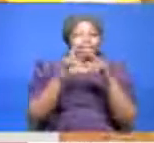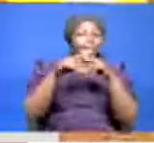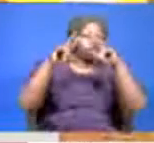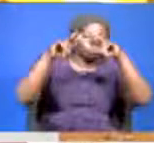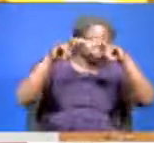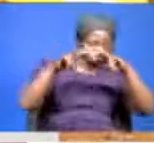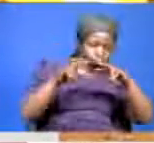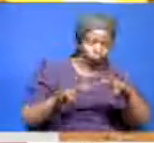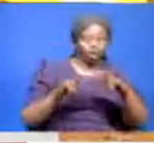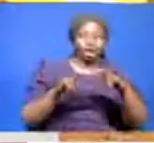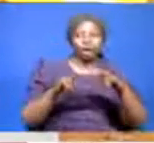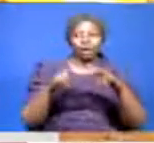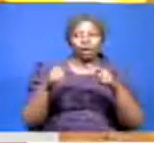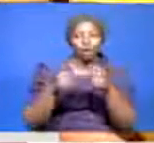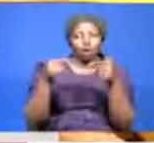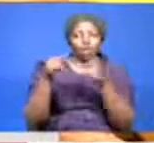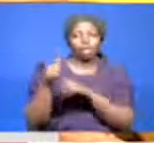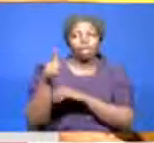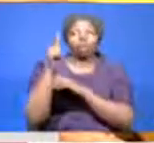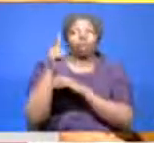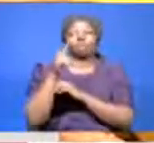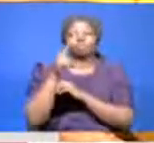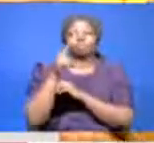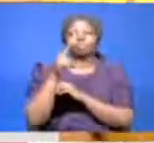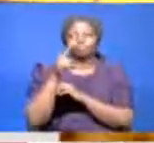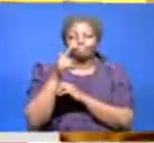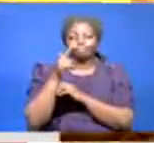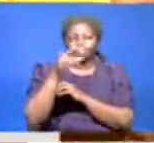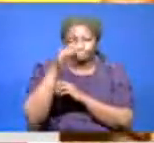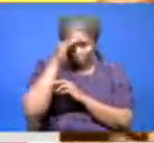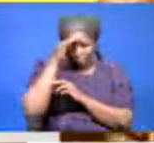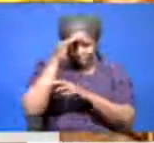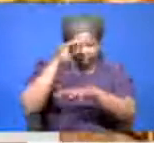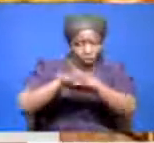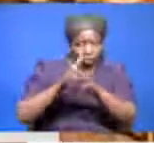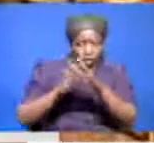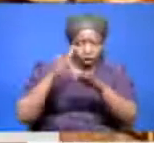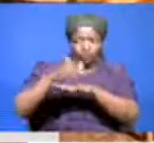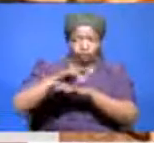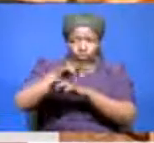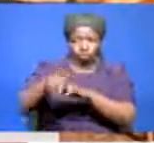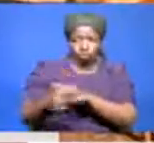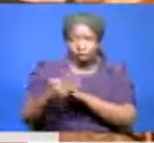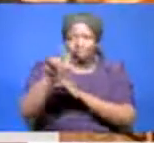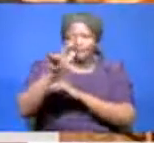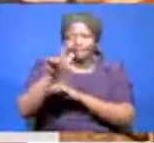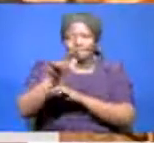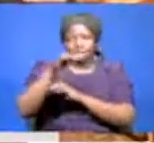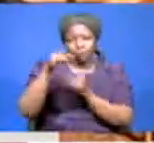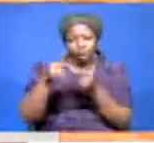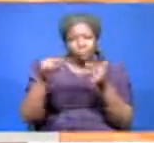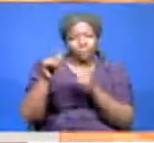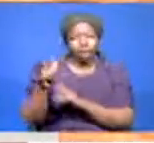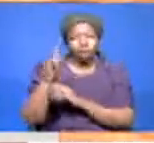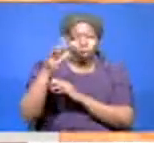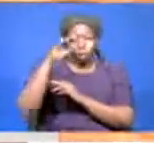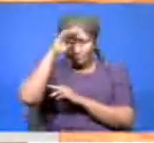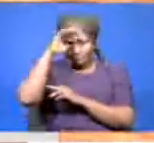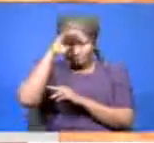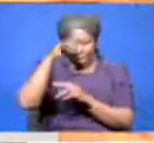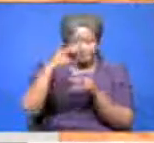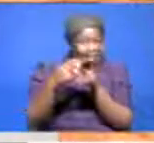brew. The authorities managing to nab over 2,000 litres of the illicit brew, popularly known as makole.